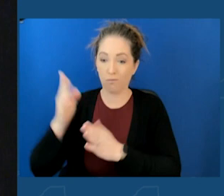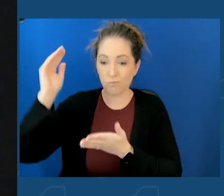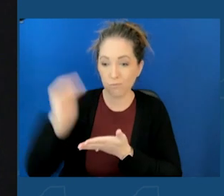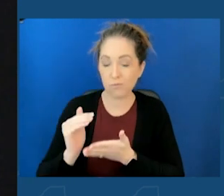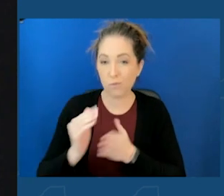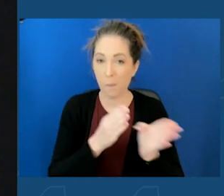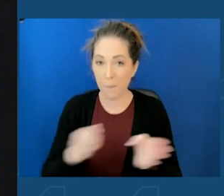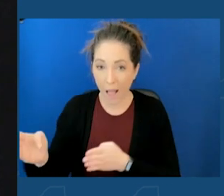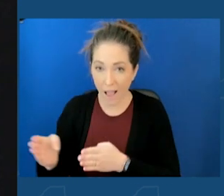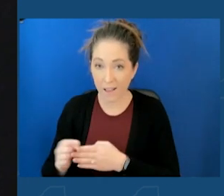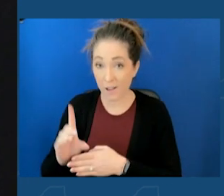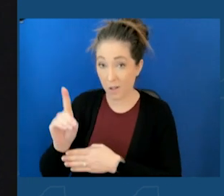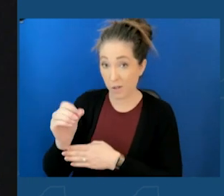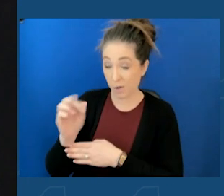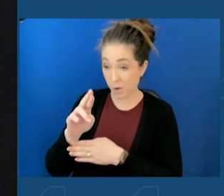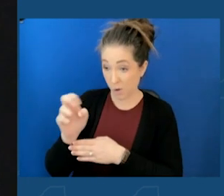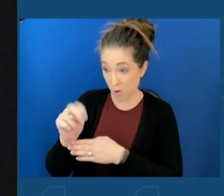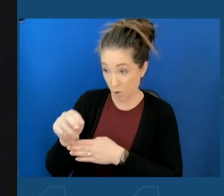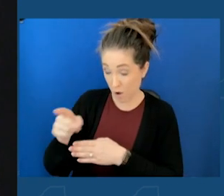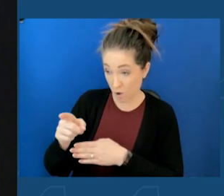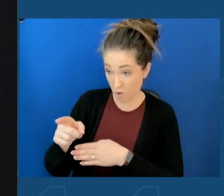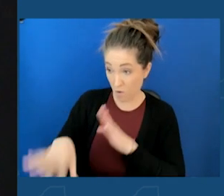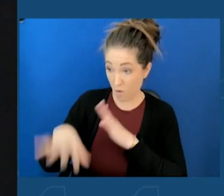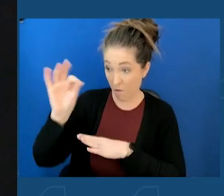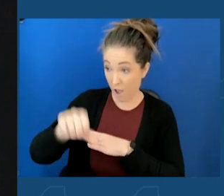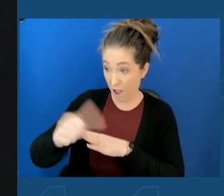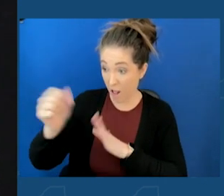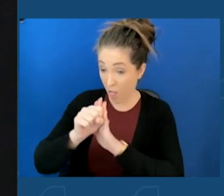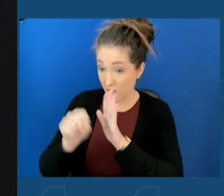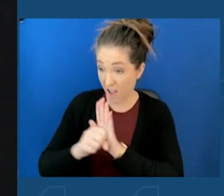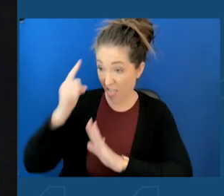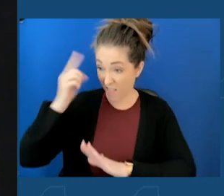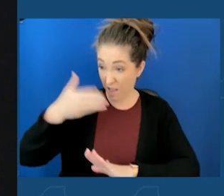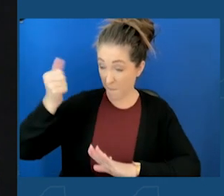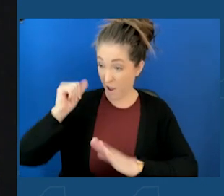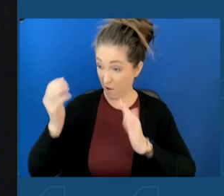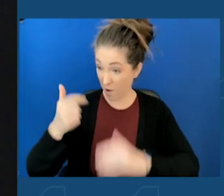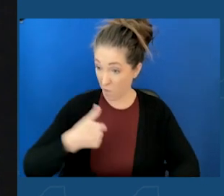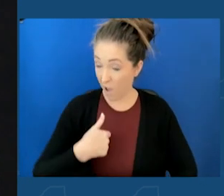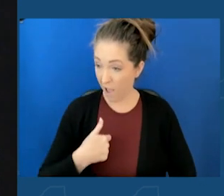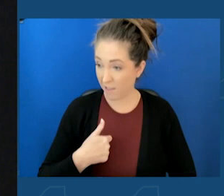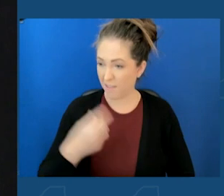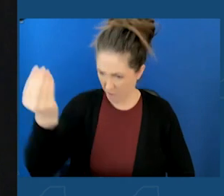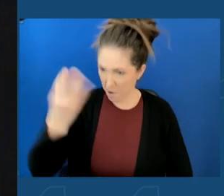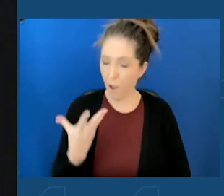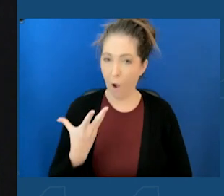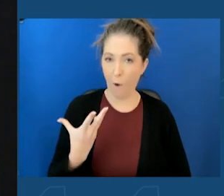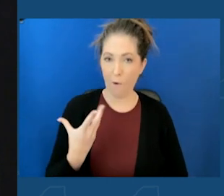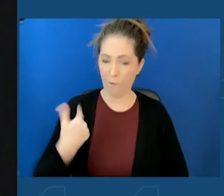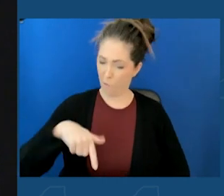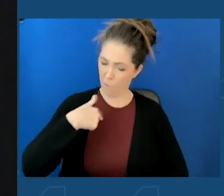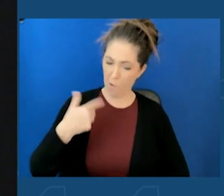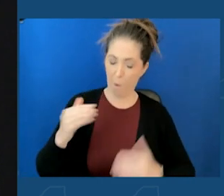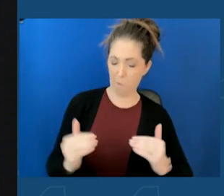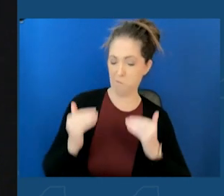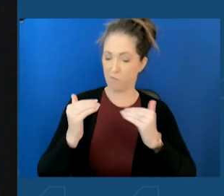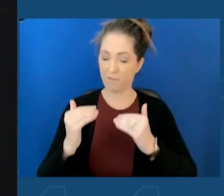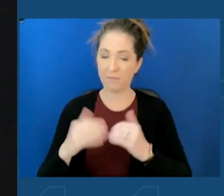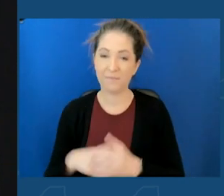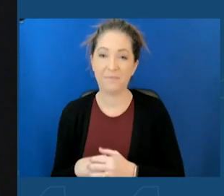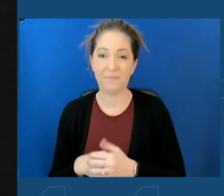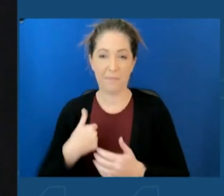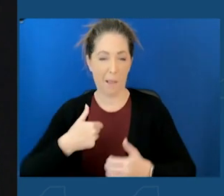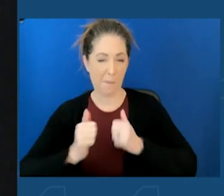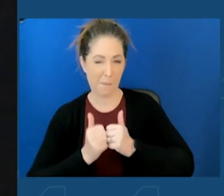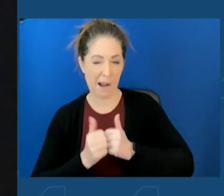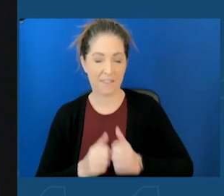Doreen, if you find another state that thinks they're getting better than us, you let me know, and we'll up ours. Okay, I'm very competitive, very competitive. 70% of